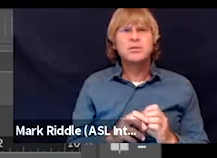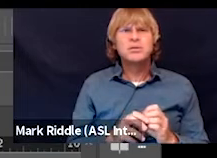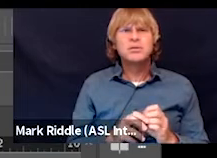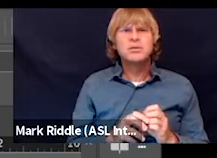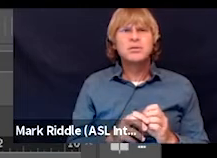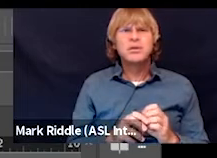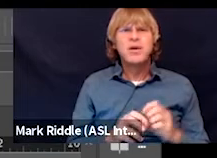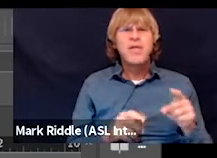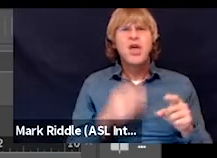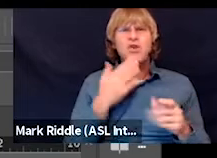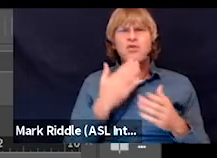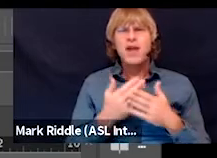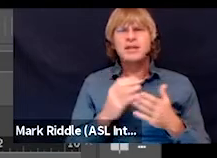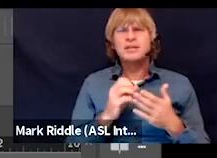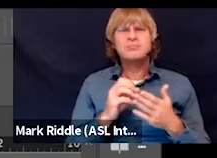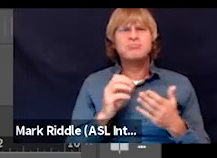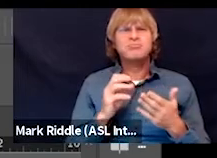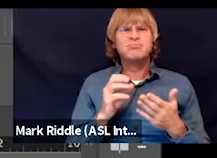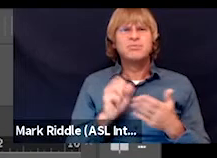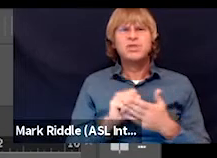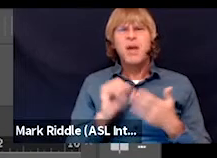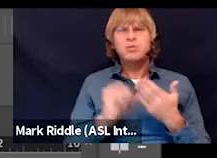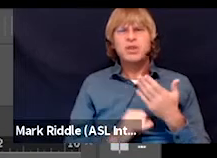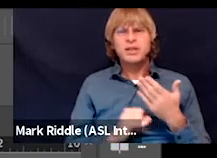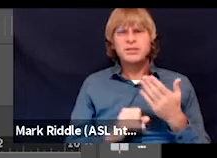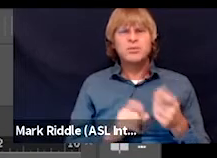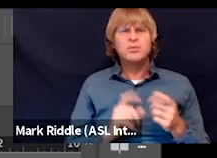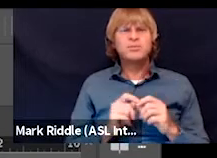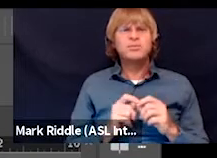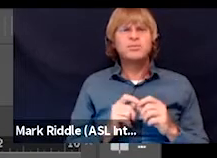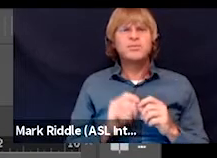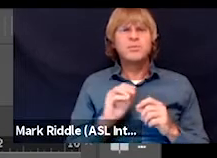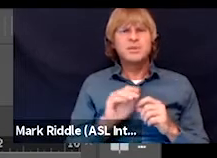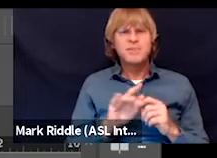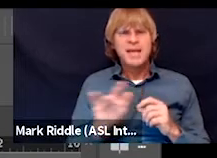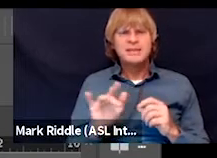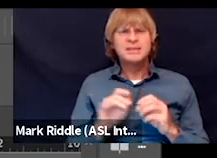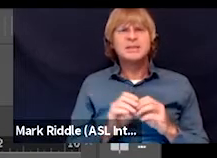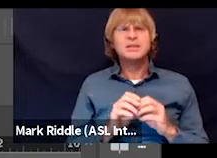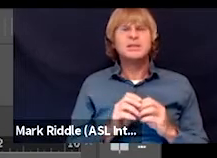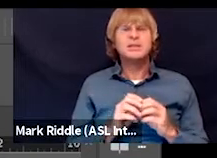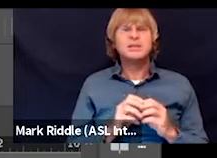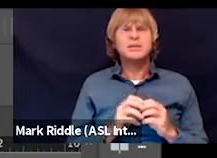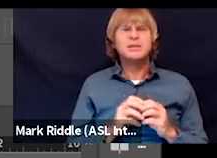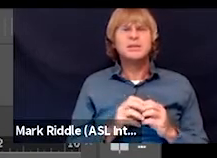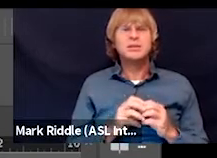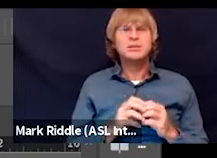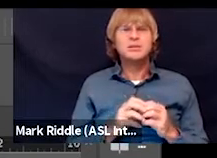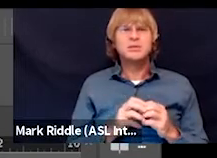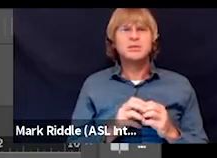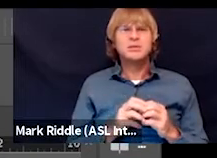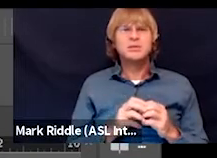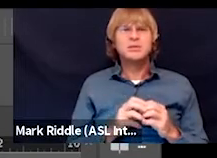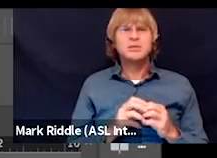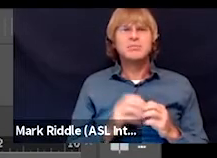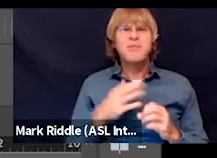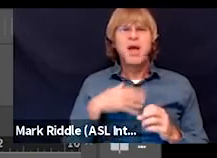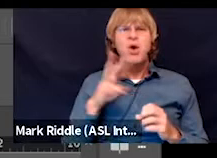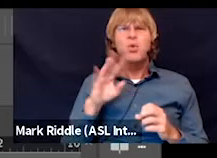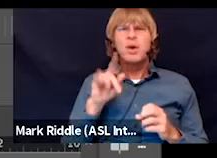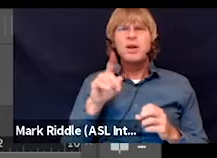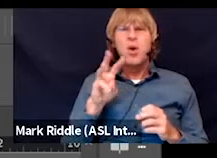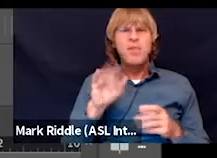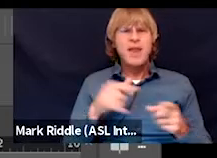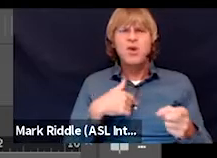this great subjects, I'm going to put a space in there. Here's my widow, which I don't